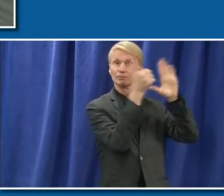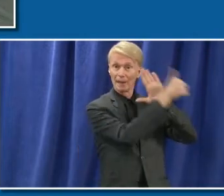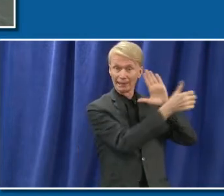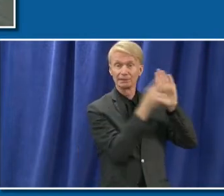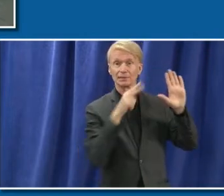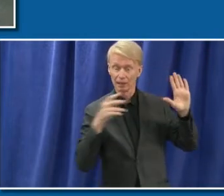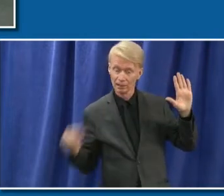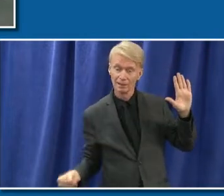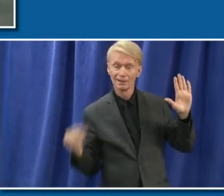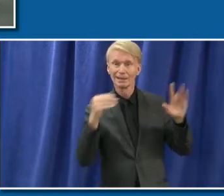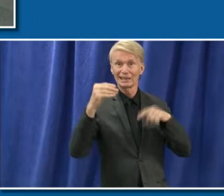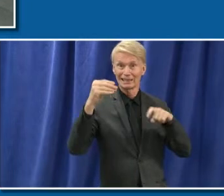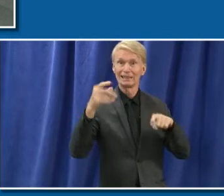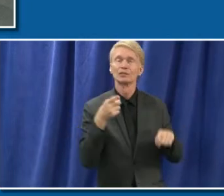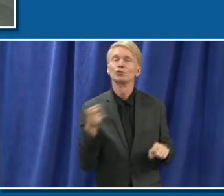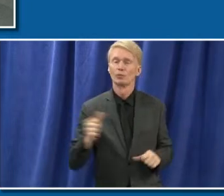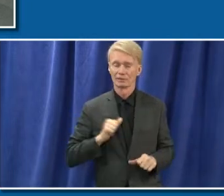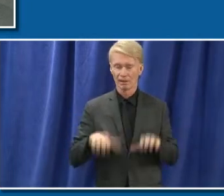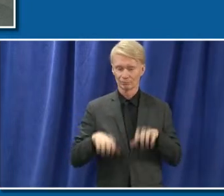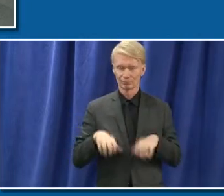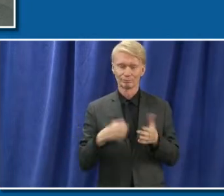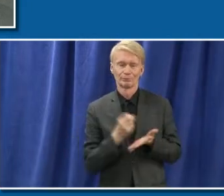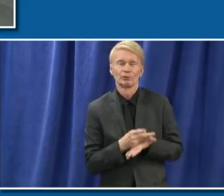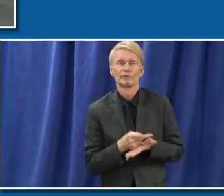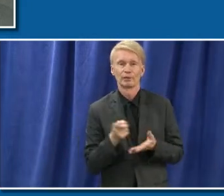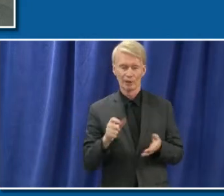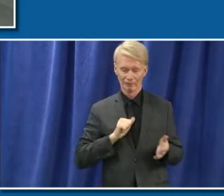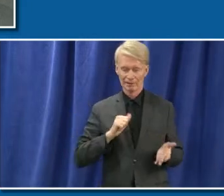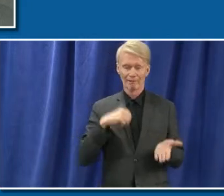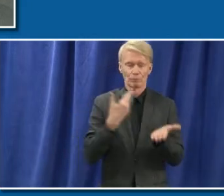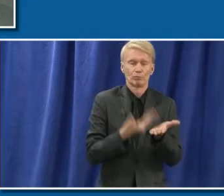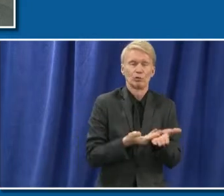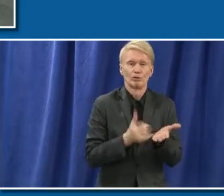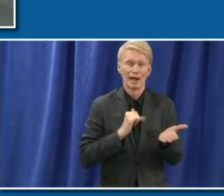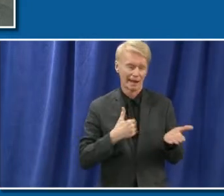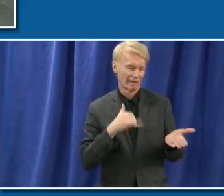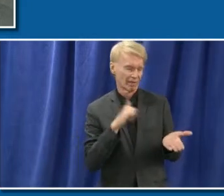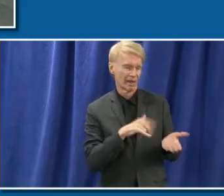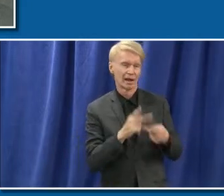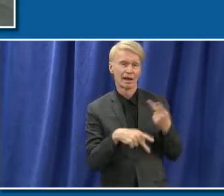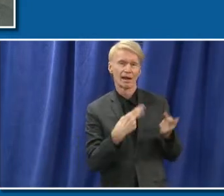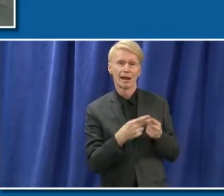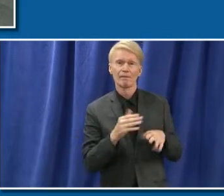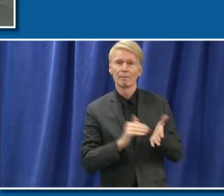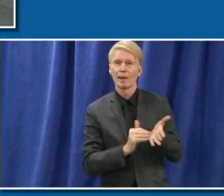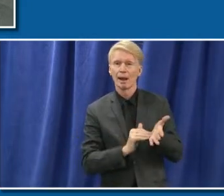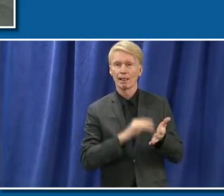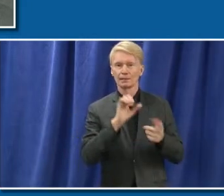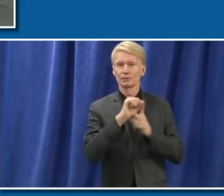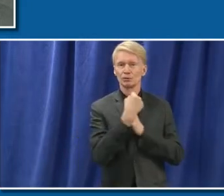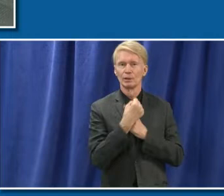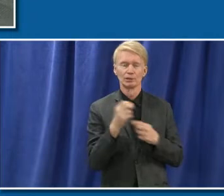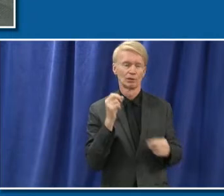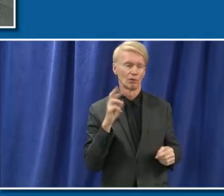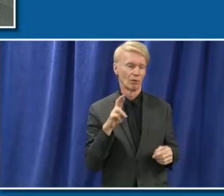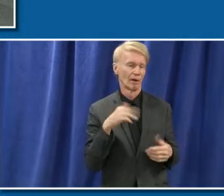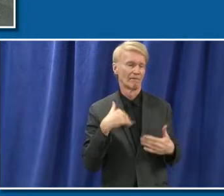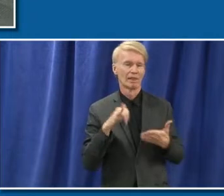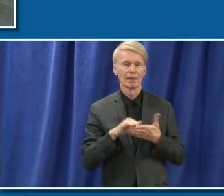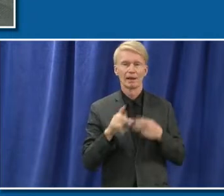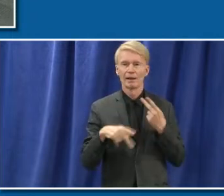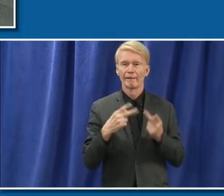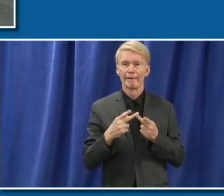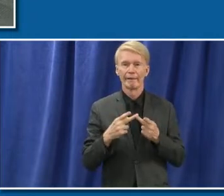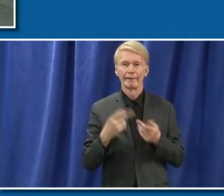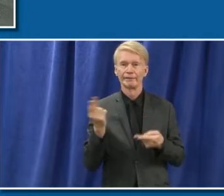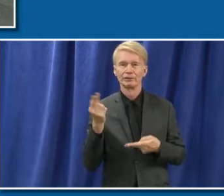in, self-register, and then self-validate that you have these types of medical conditions or this underlying symptomology that